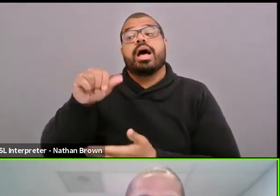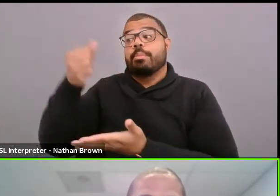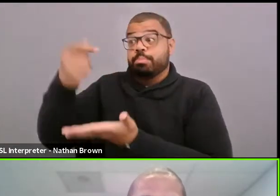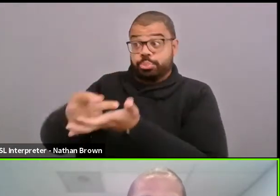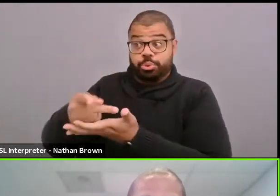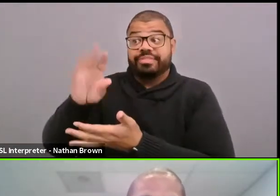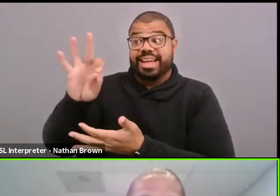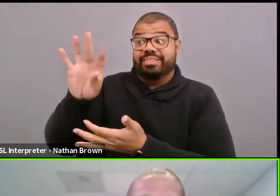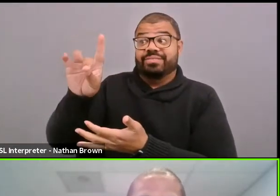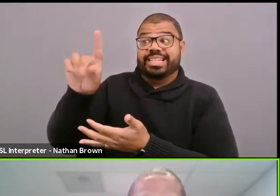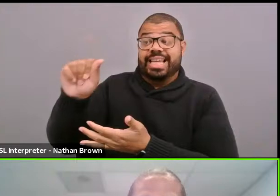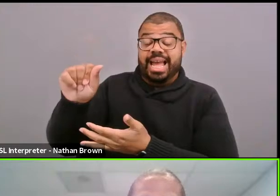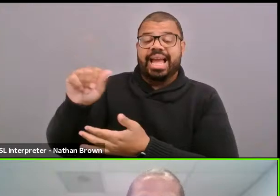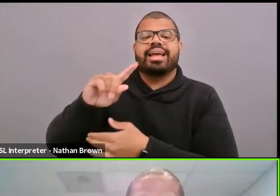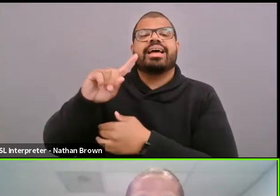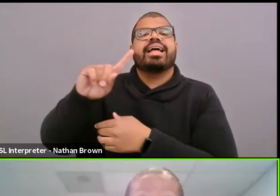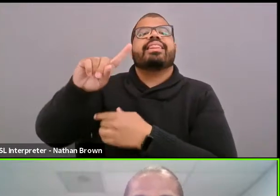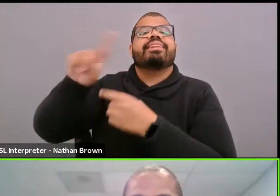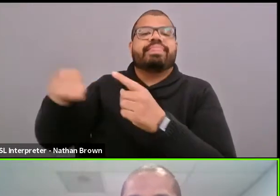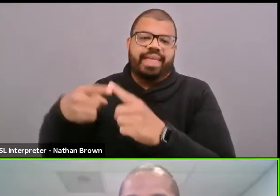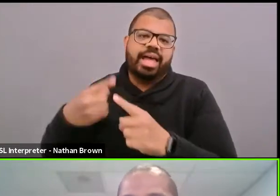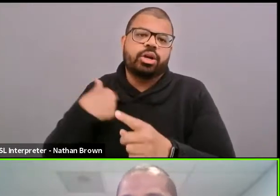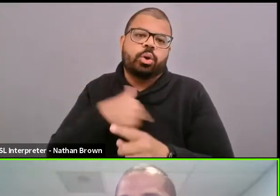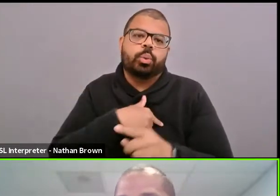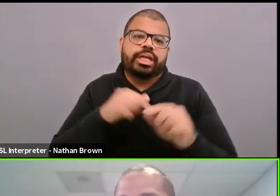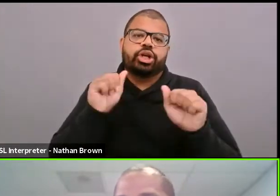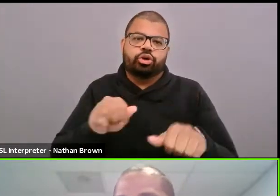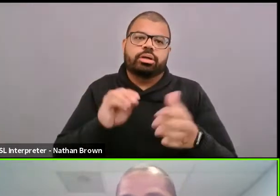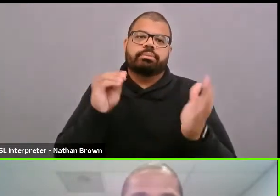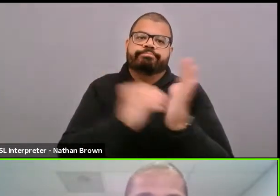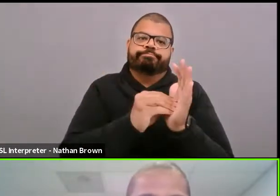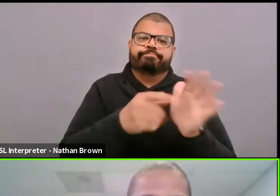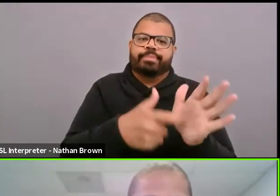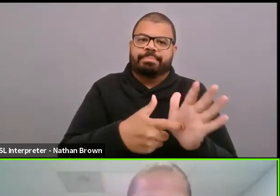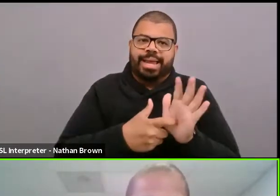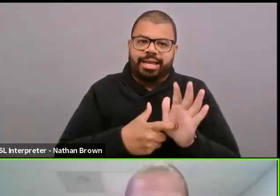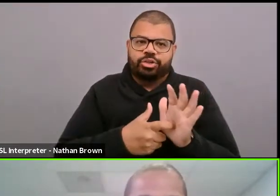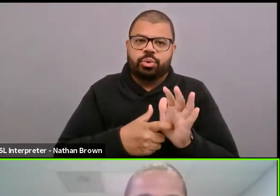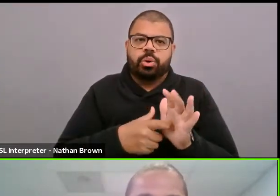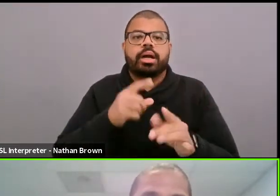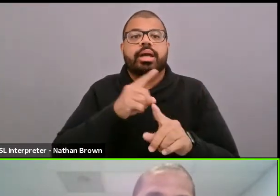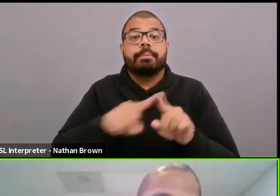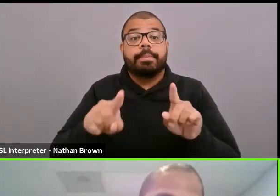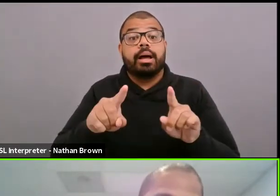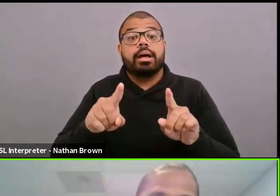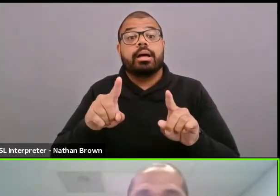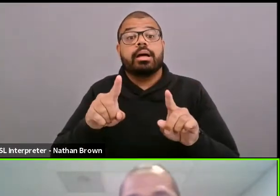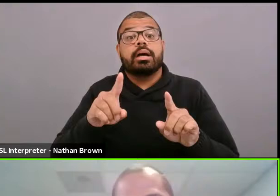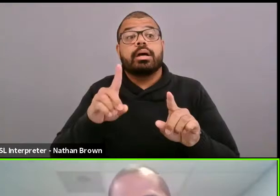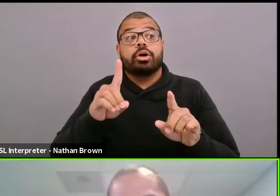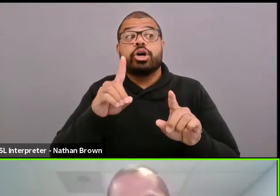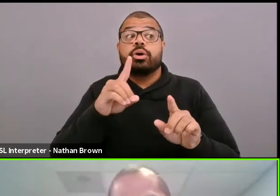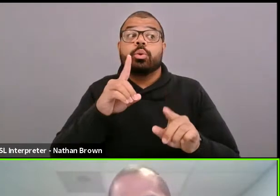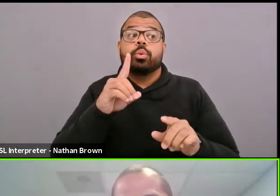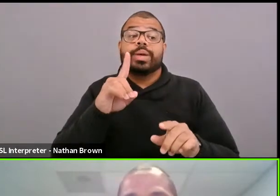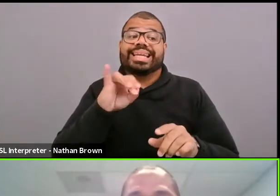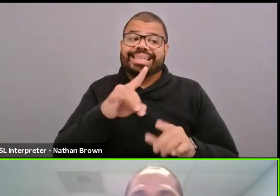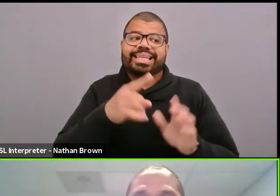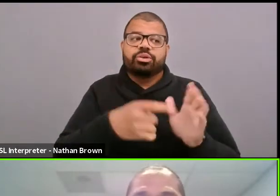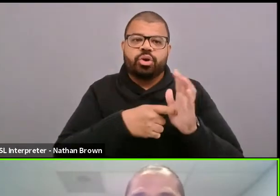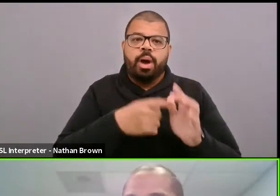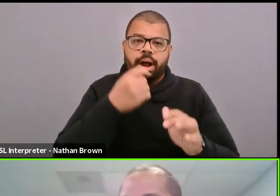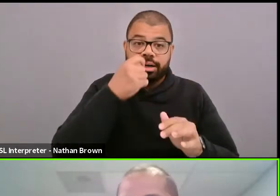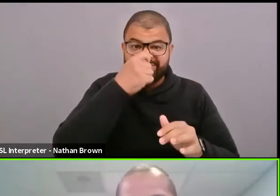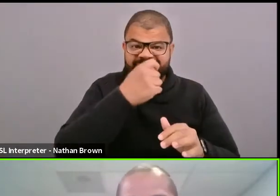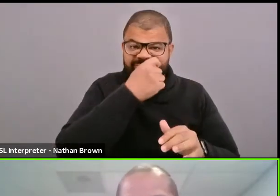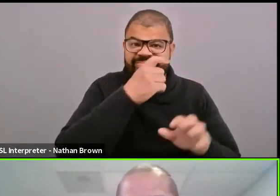FDA that we can, put it as mandatory. But the swab nose test they had to do prior to come back to the campus, and